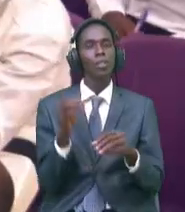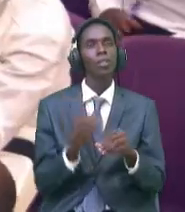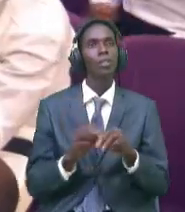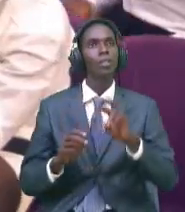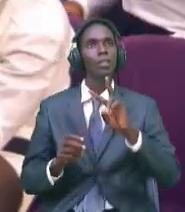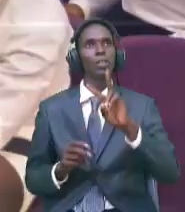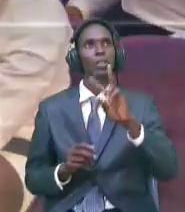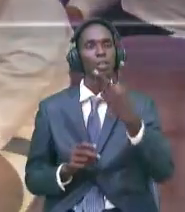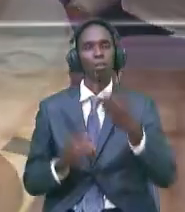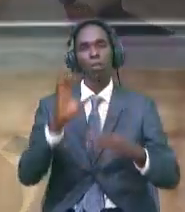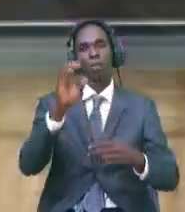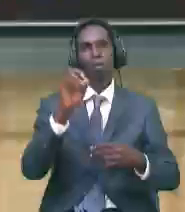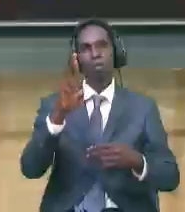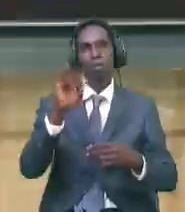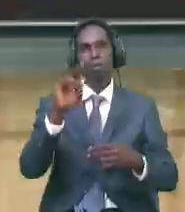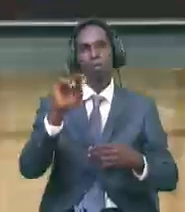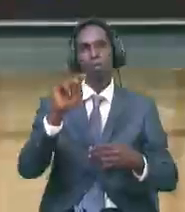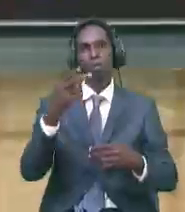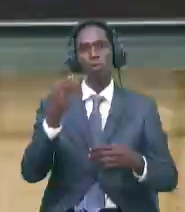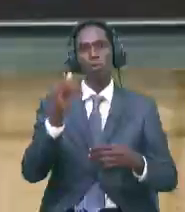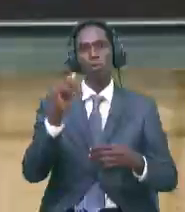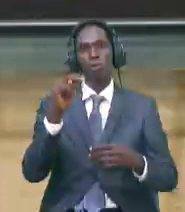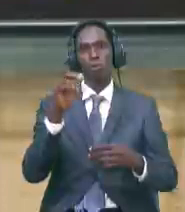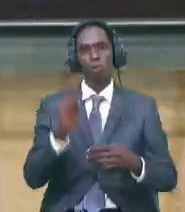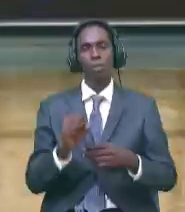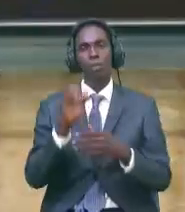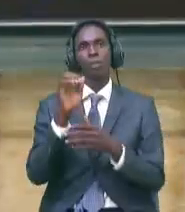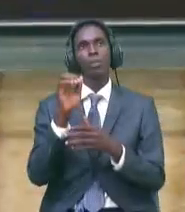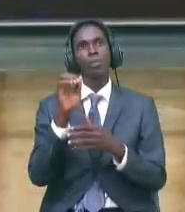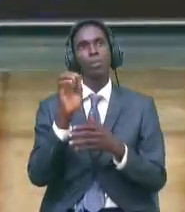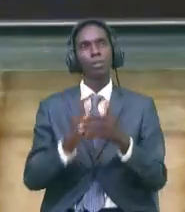2 Corinthians, and we're reading from